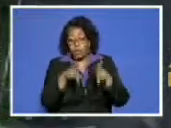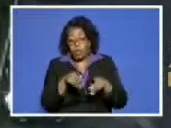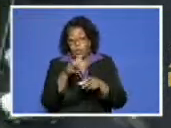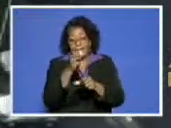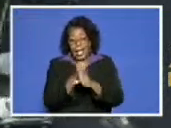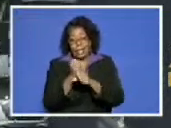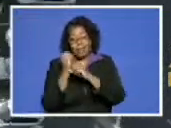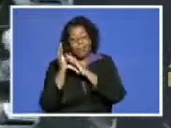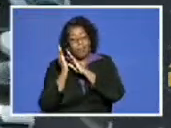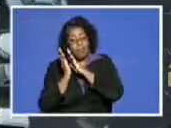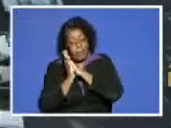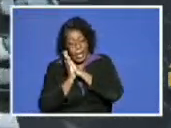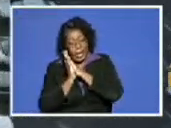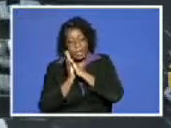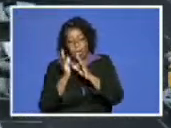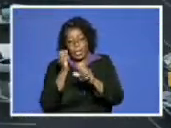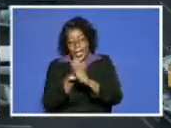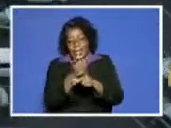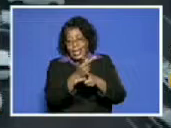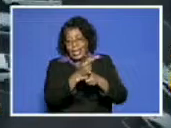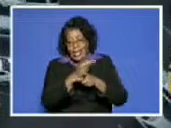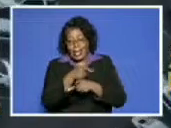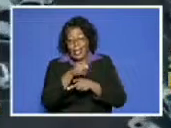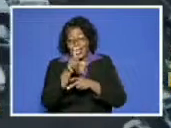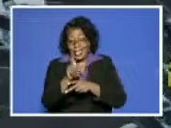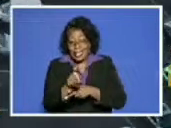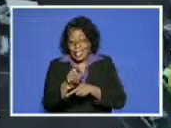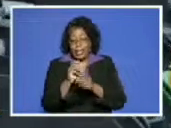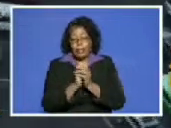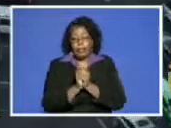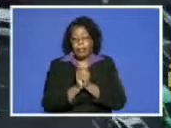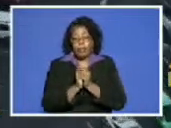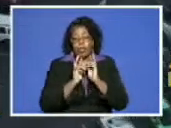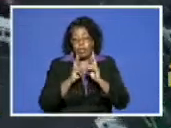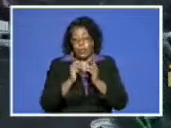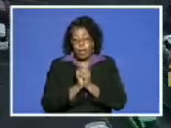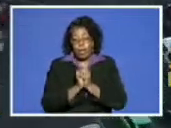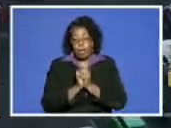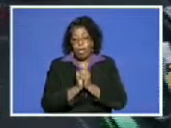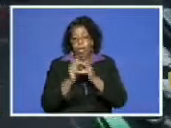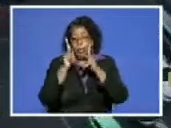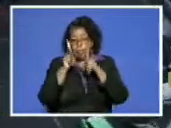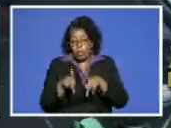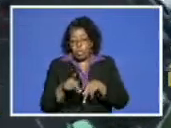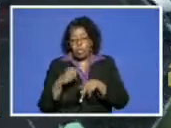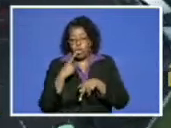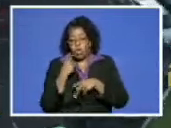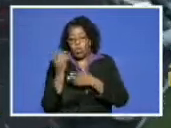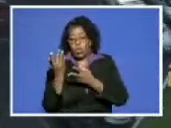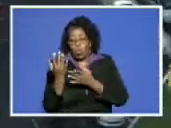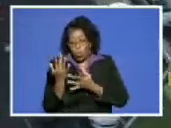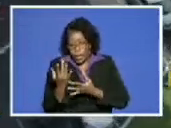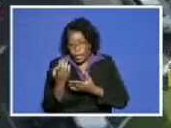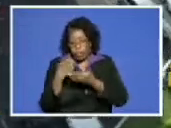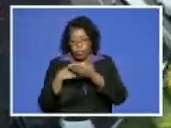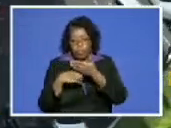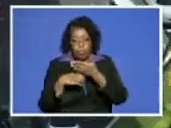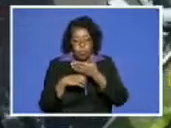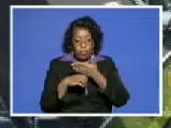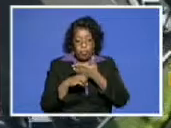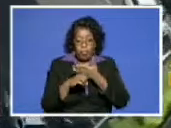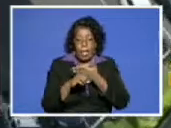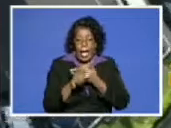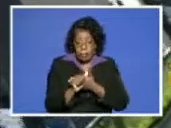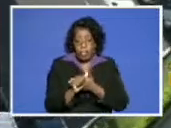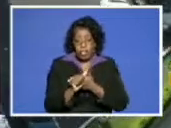get beds and they're getting the hospital care that they need? So even the persons who are awaiting admission, even in the space where we showed